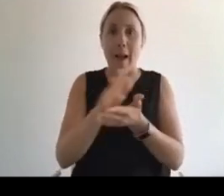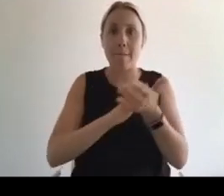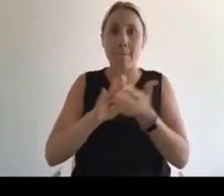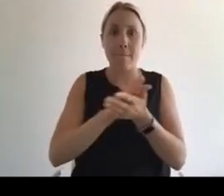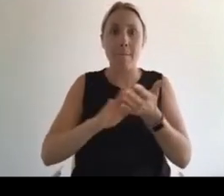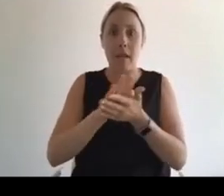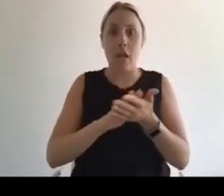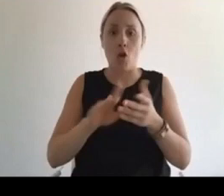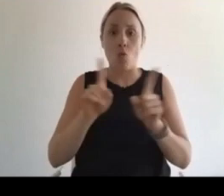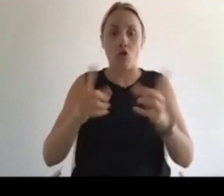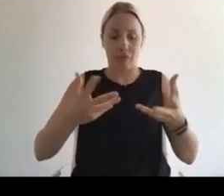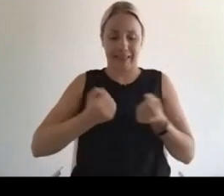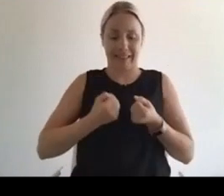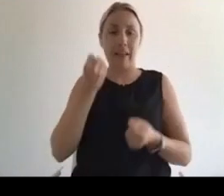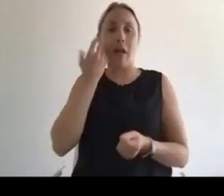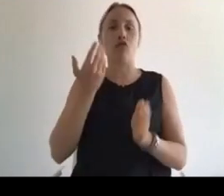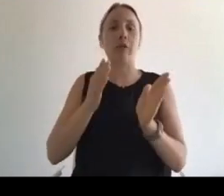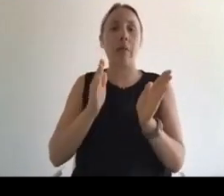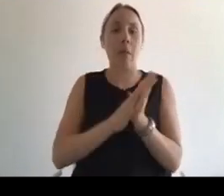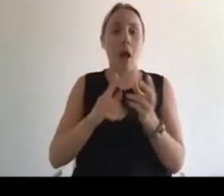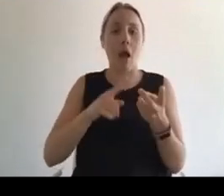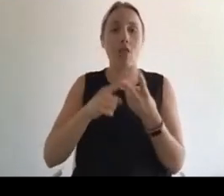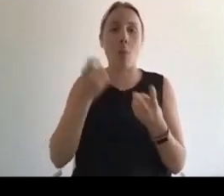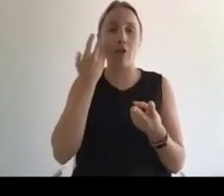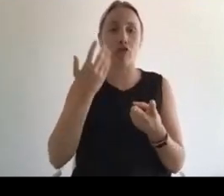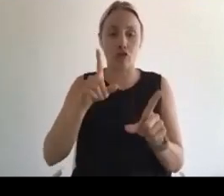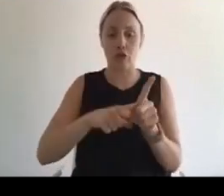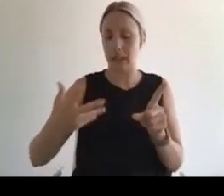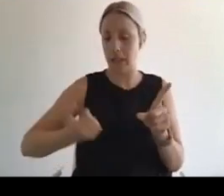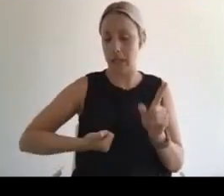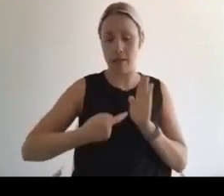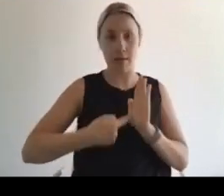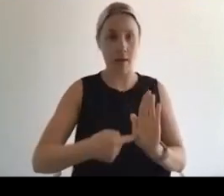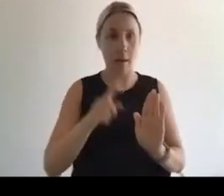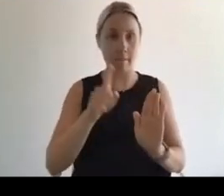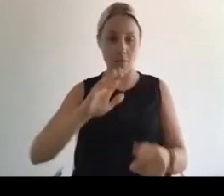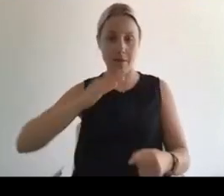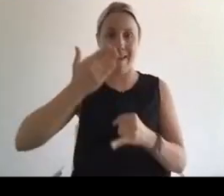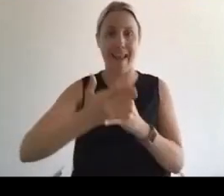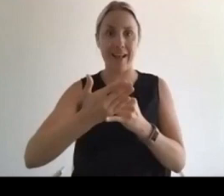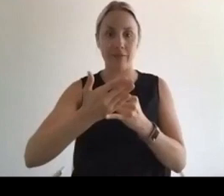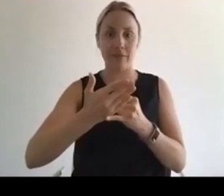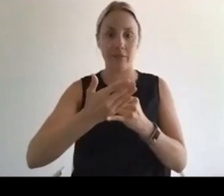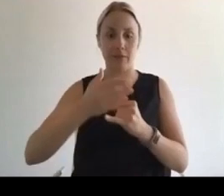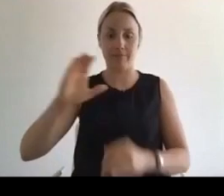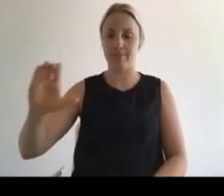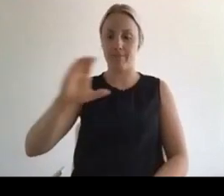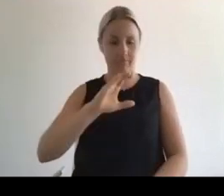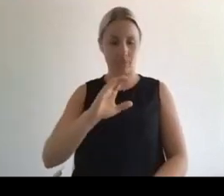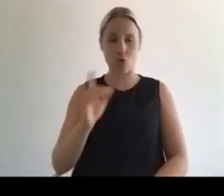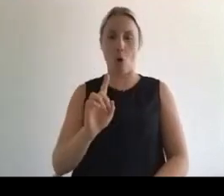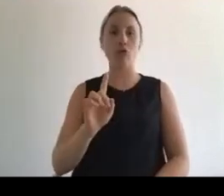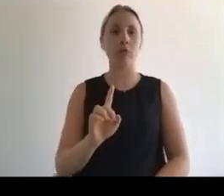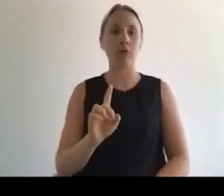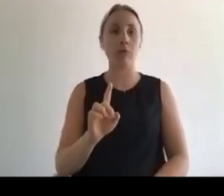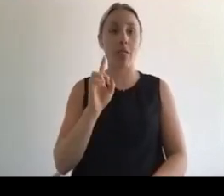on a monthly or yearly basis, but also what we will end up with, and how that might have consequences later in relation